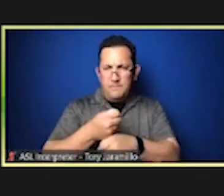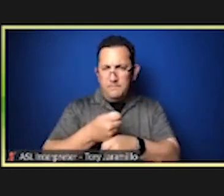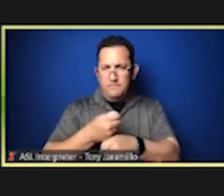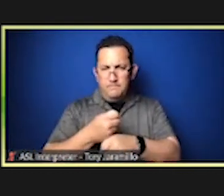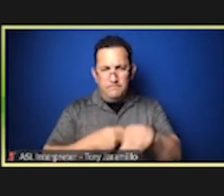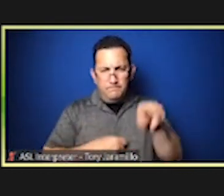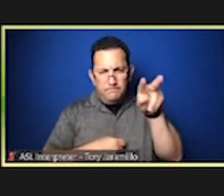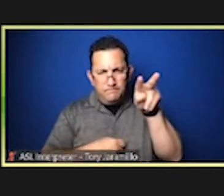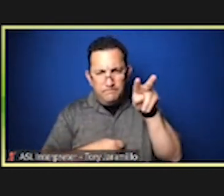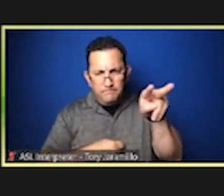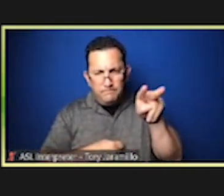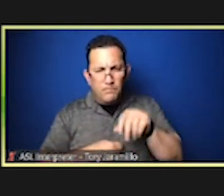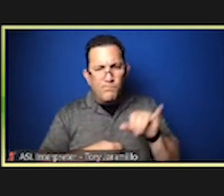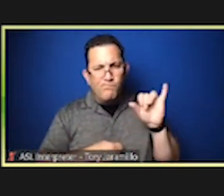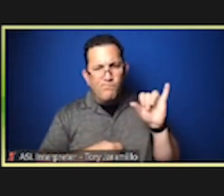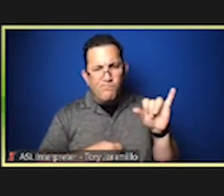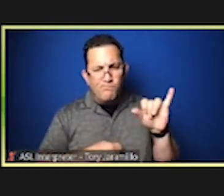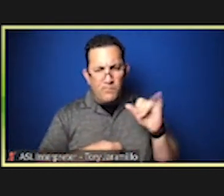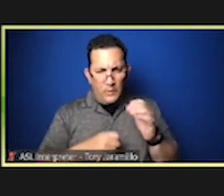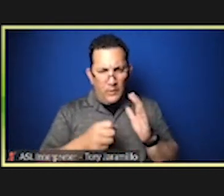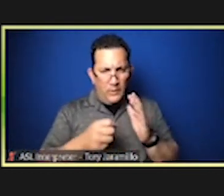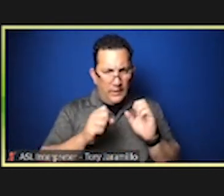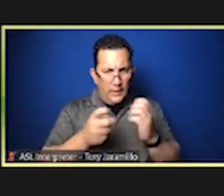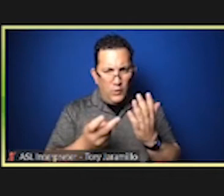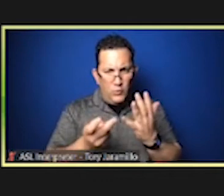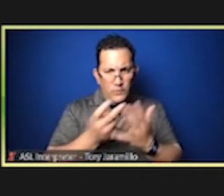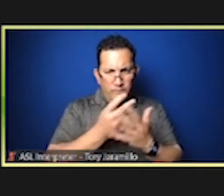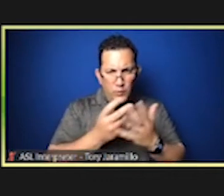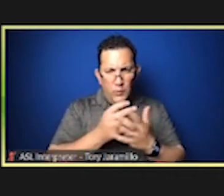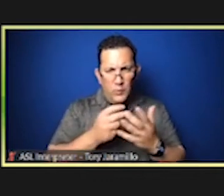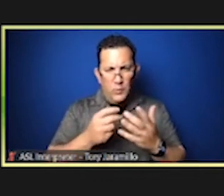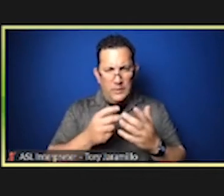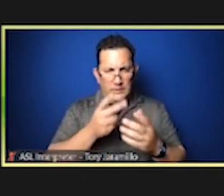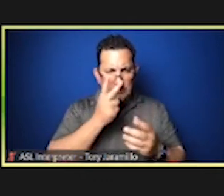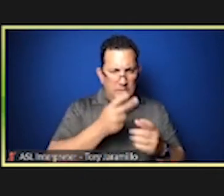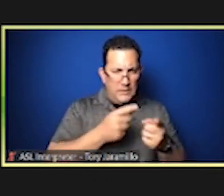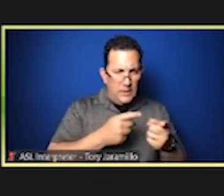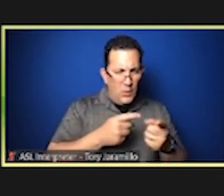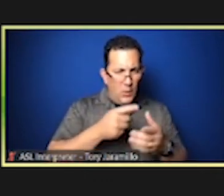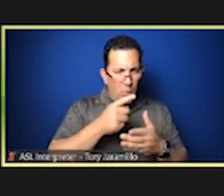to review and connect what they have learned in the direct instruction.